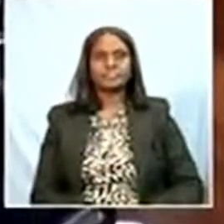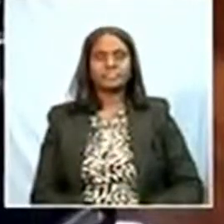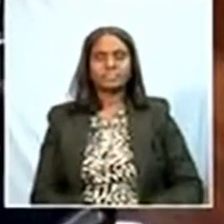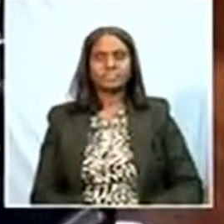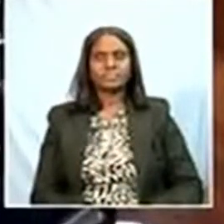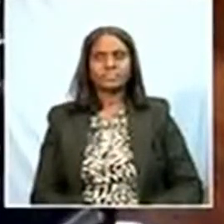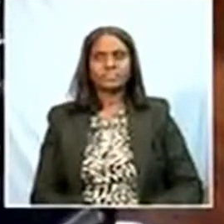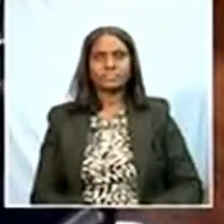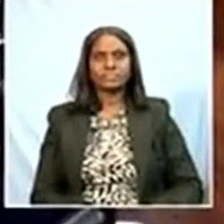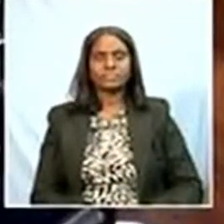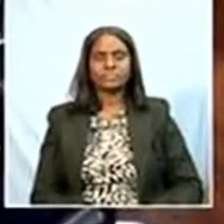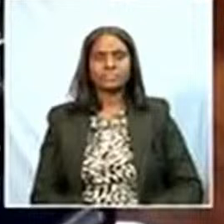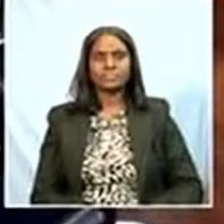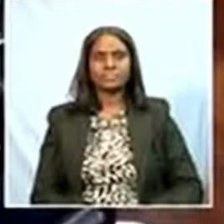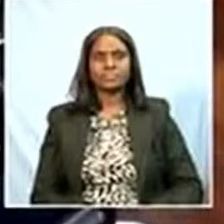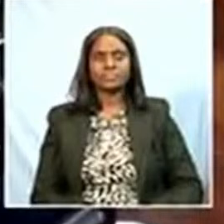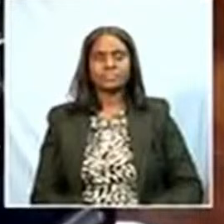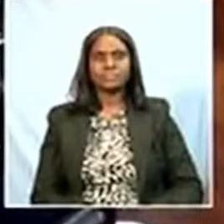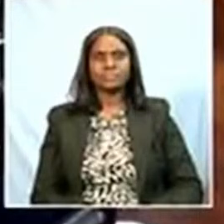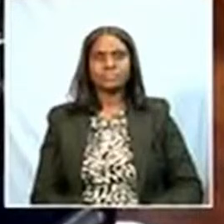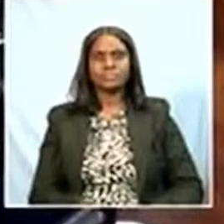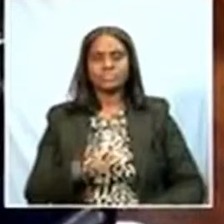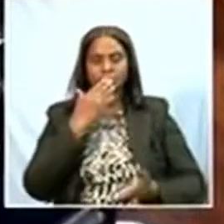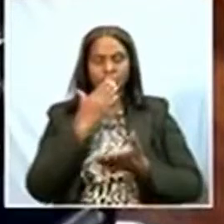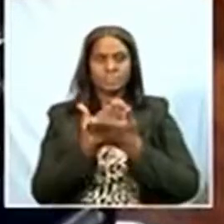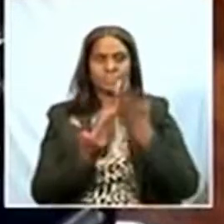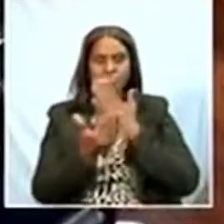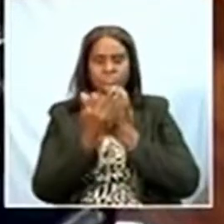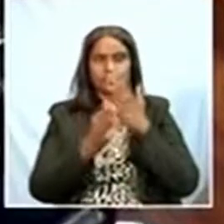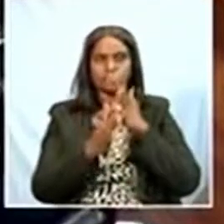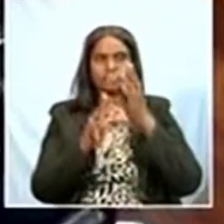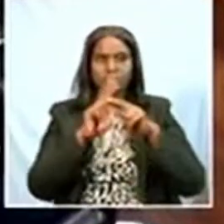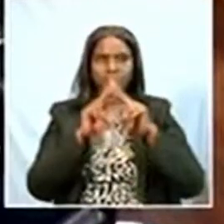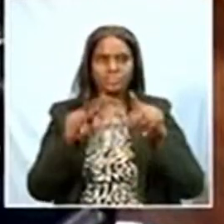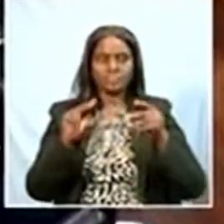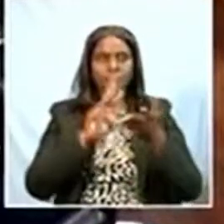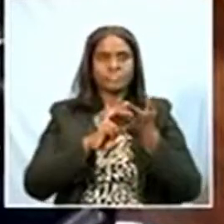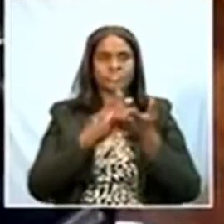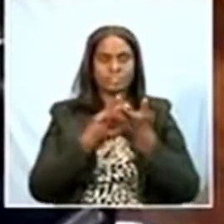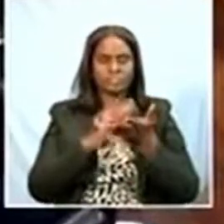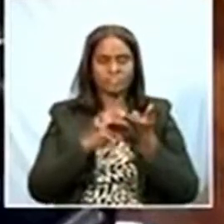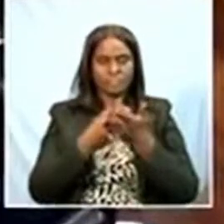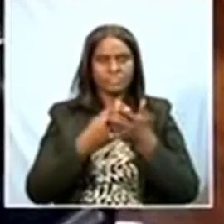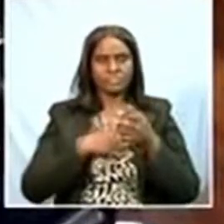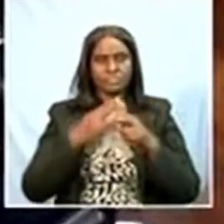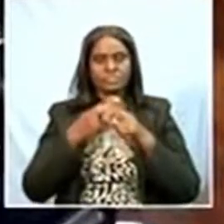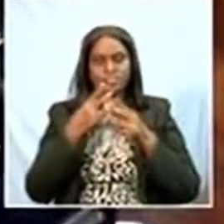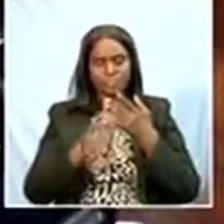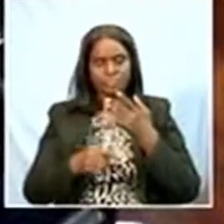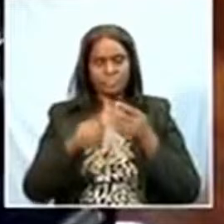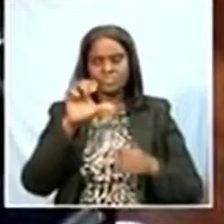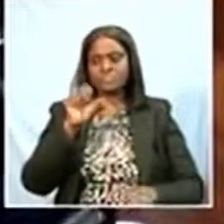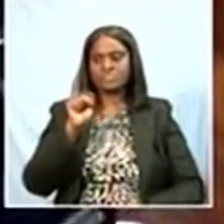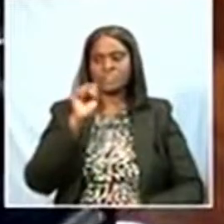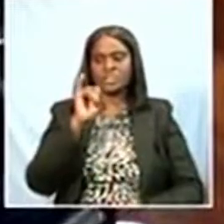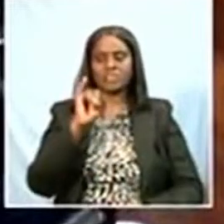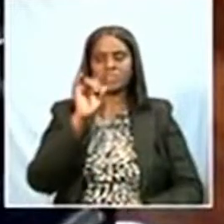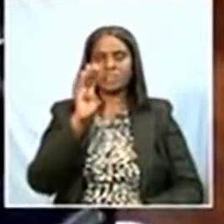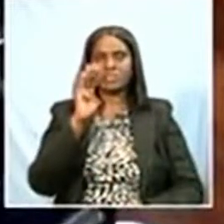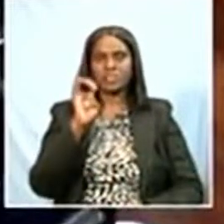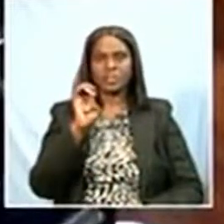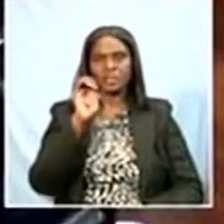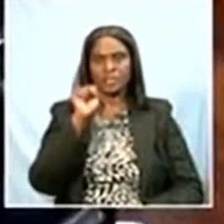Good morning, Vice Chair, and good morning, honorable members. Good morning to our witness. My name is Weso Kakoma